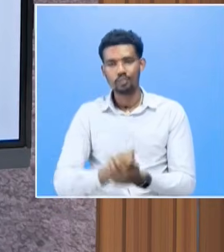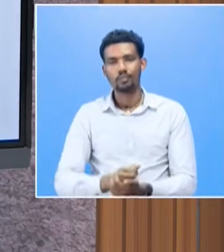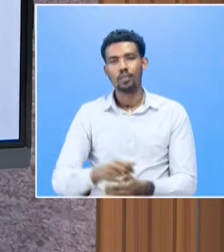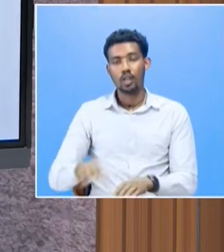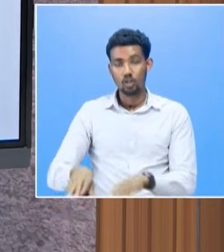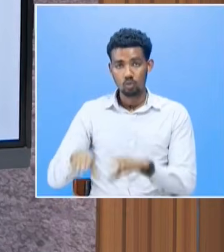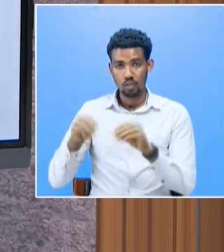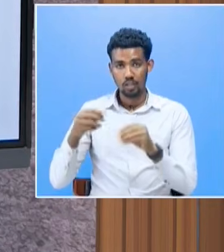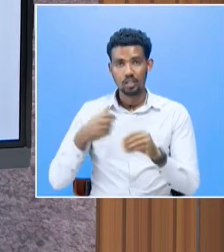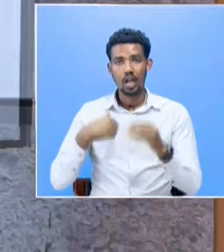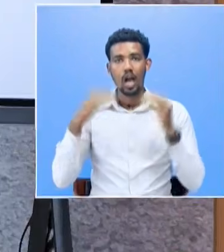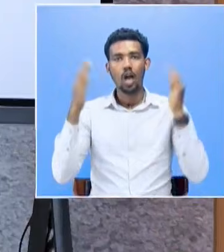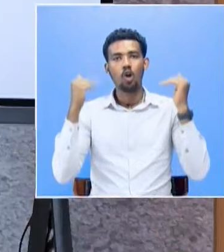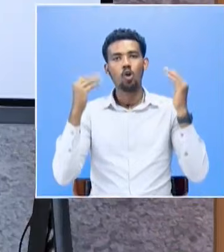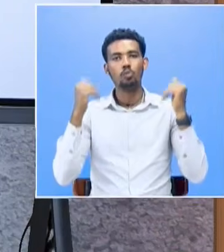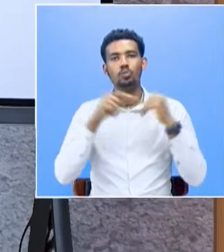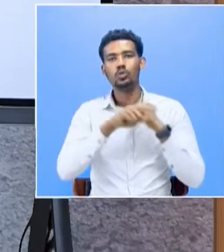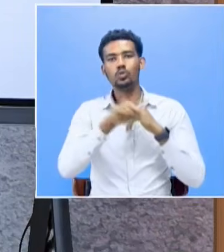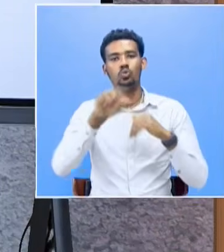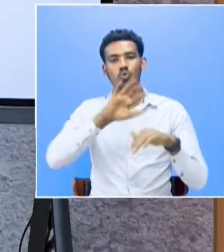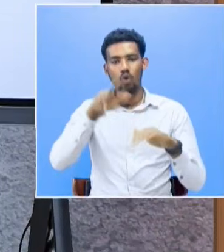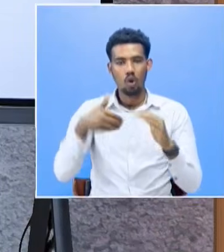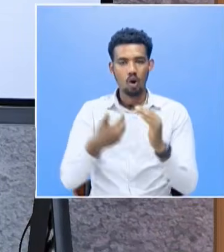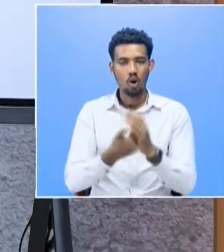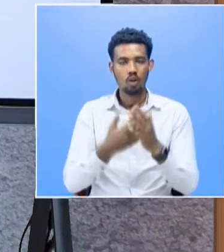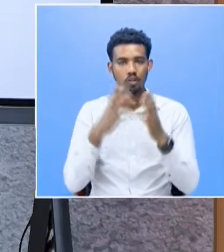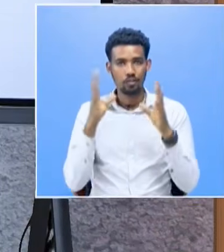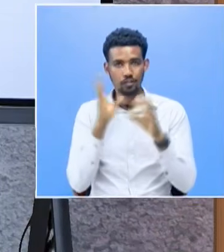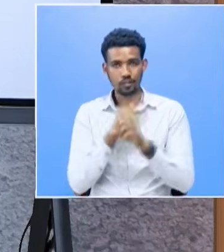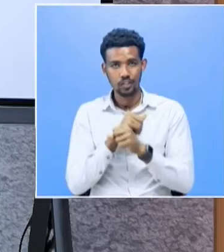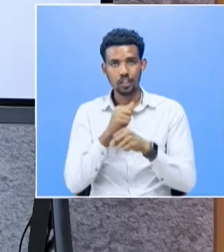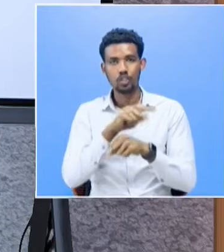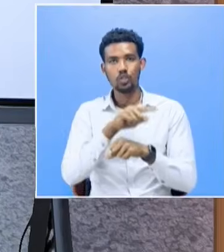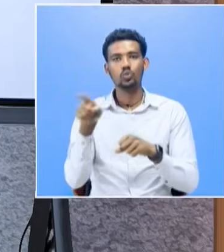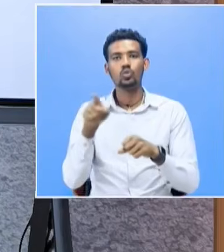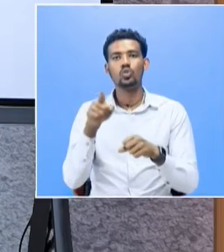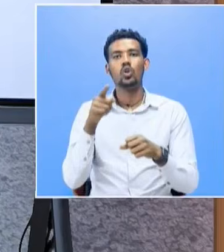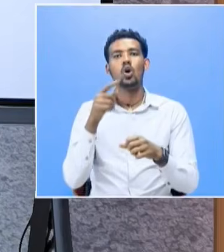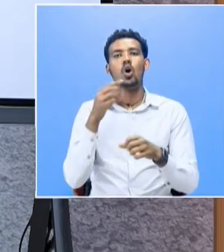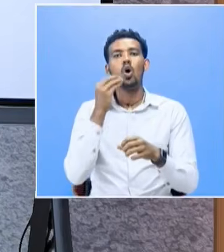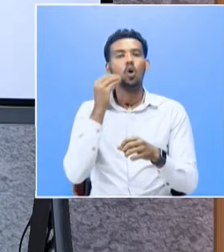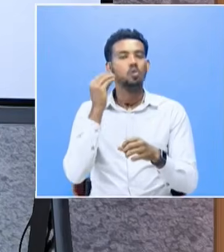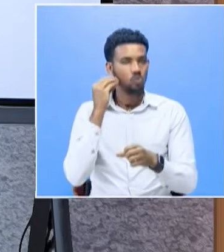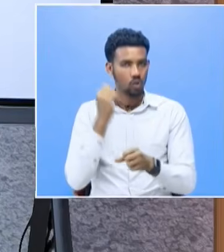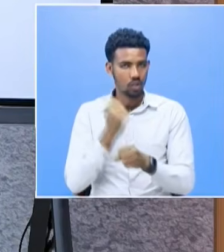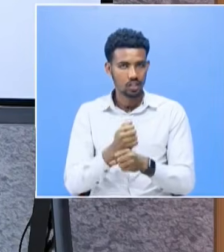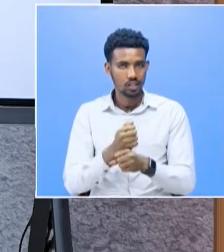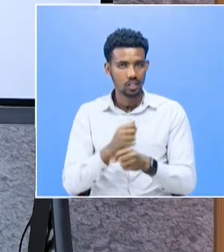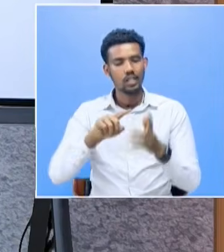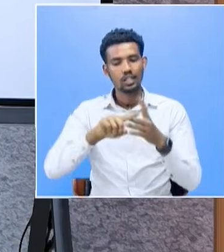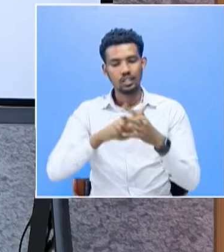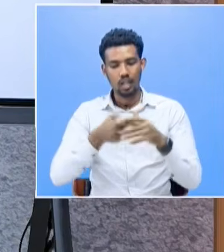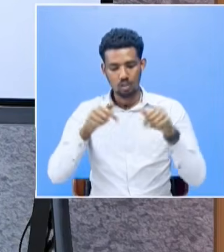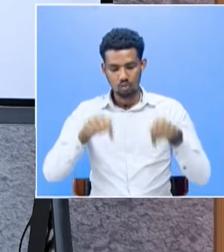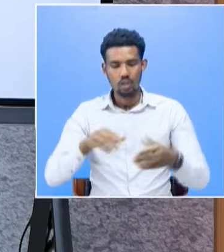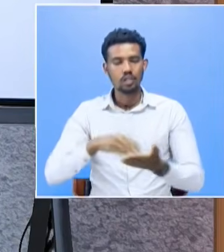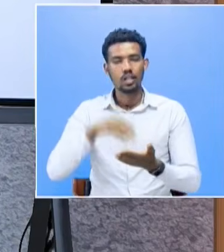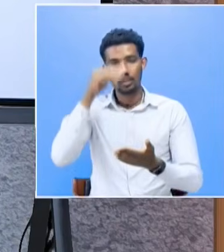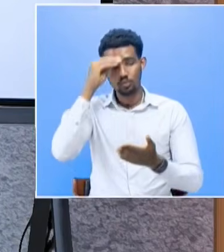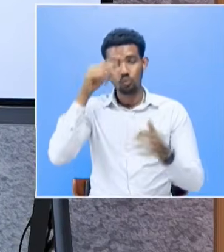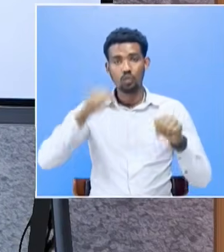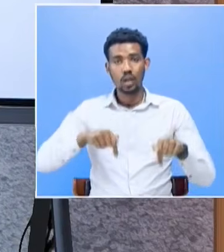you all have finished your homework also. Let us start today's lesson. Today we are going to